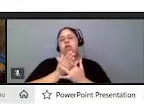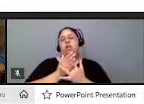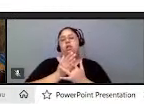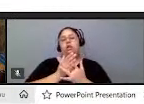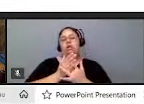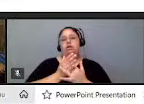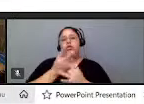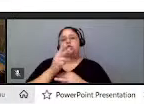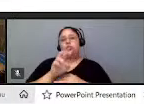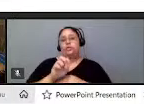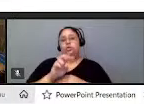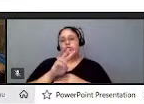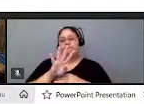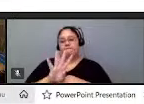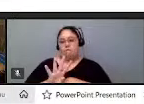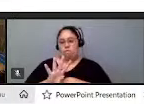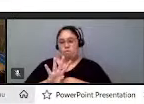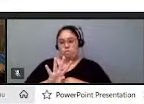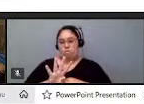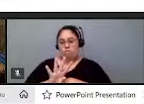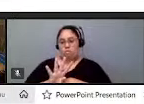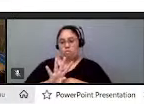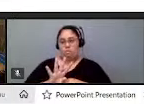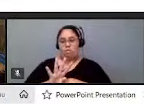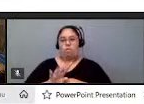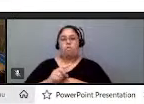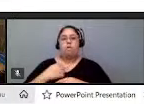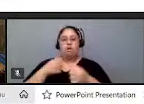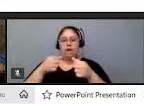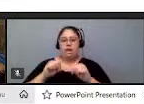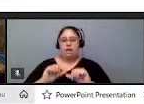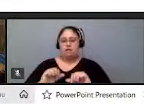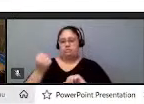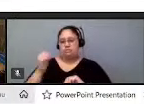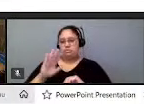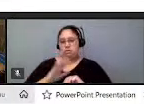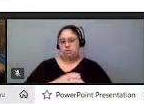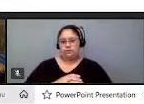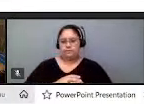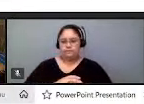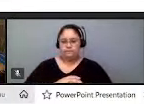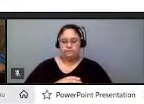um 2024 uh we can go to the next